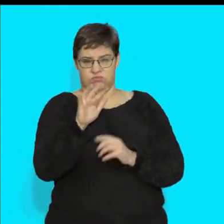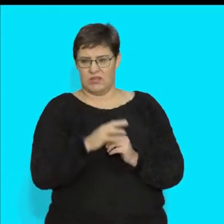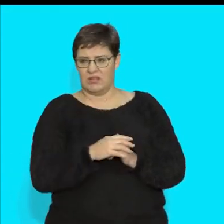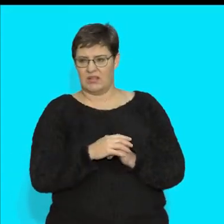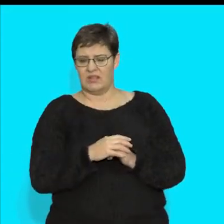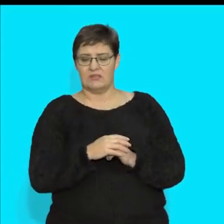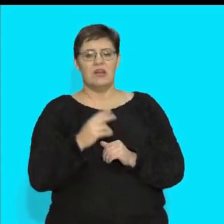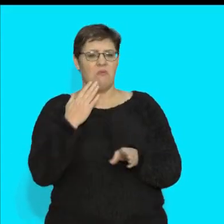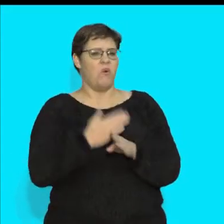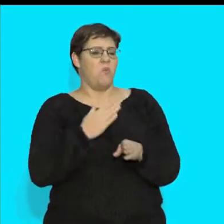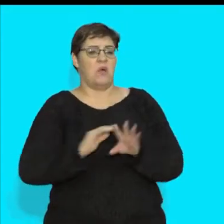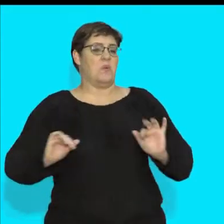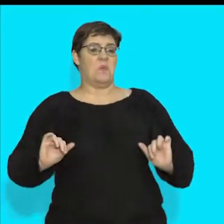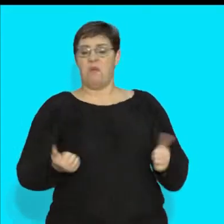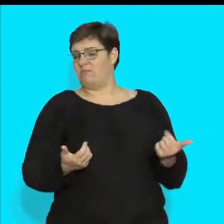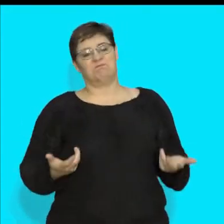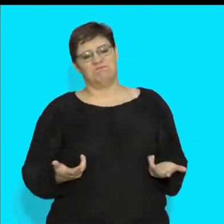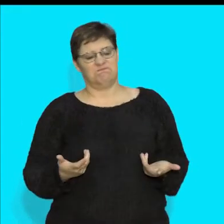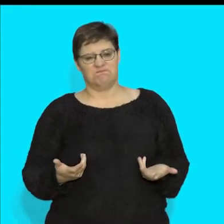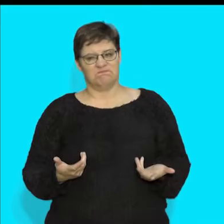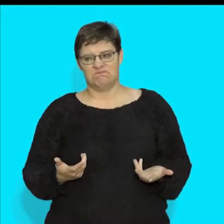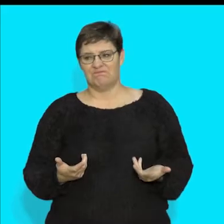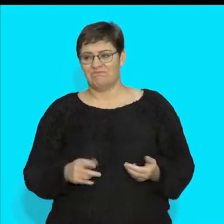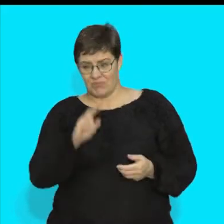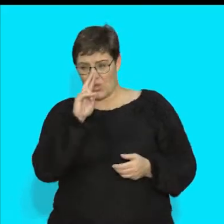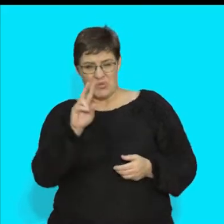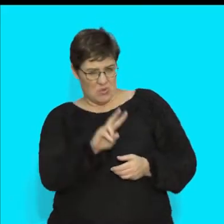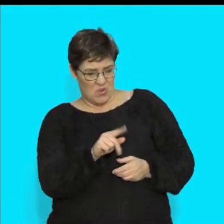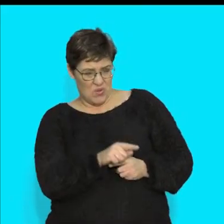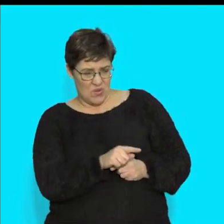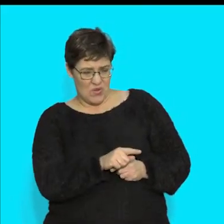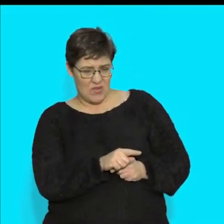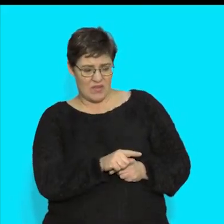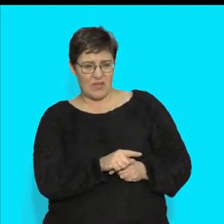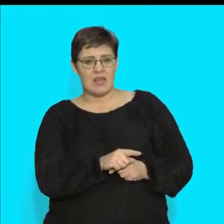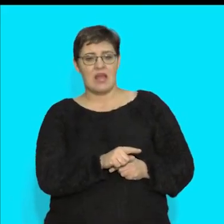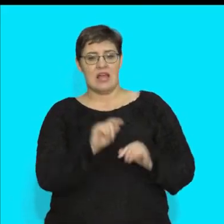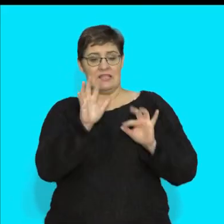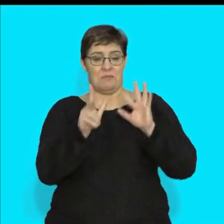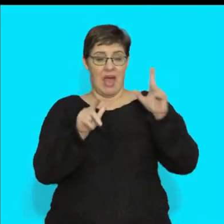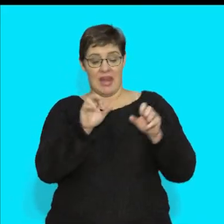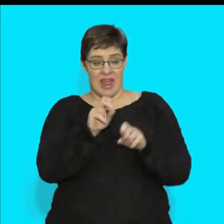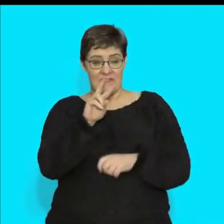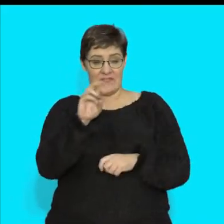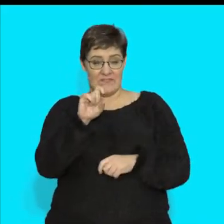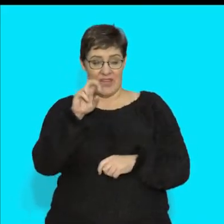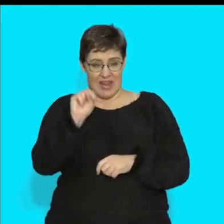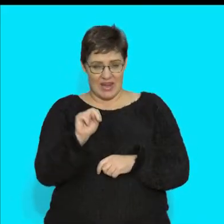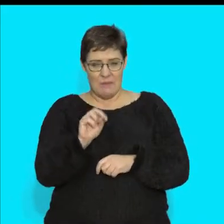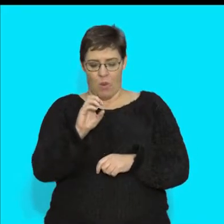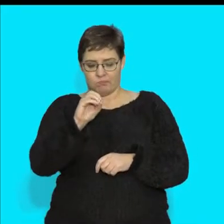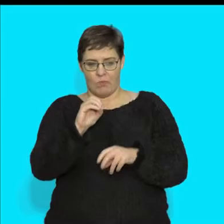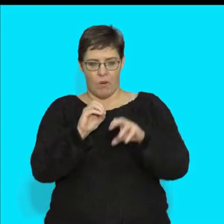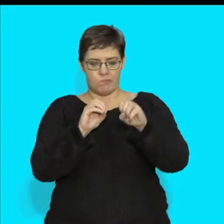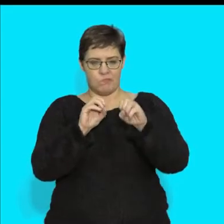all right, are not working as they should. Now, I don't know if you've ever seen that. We call them spider veins. They form like